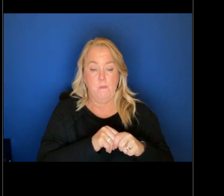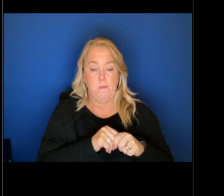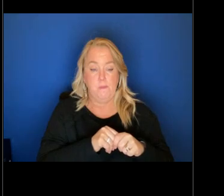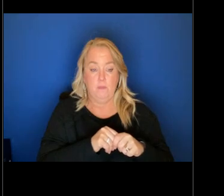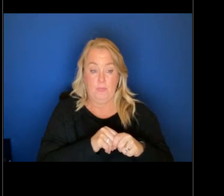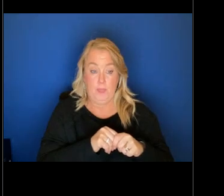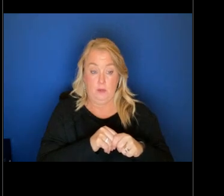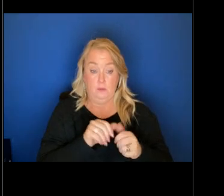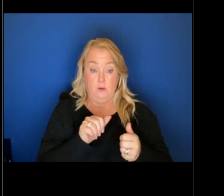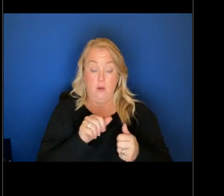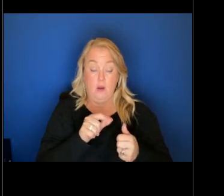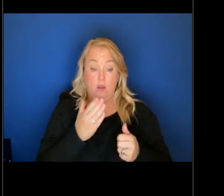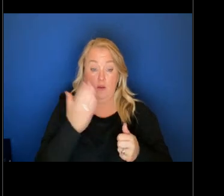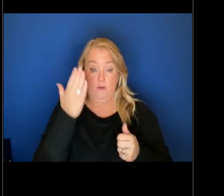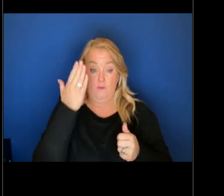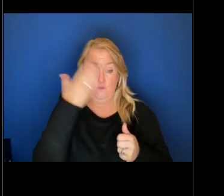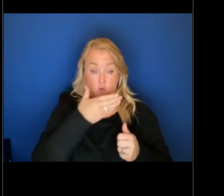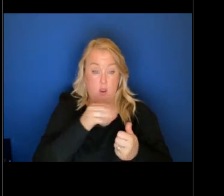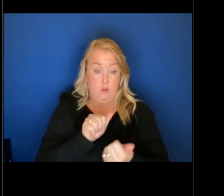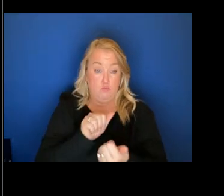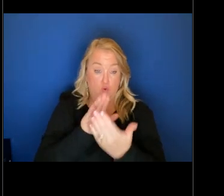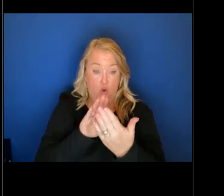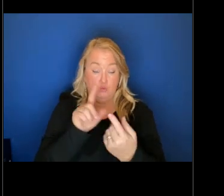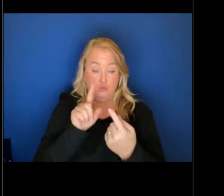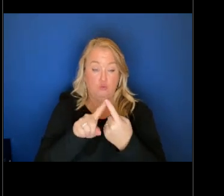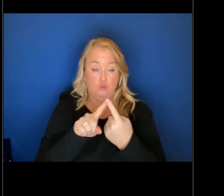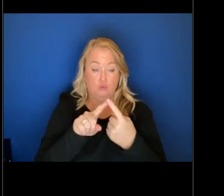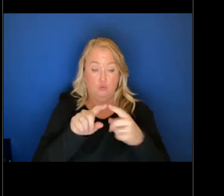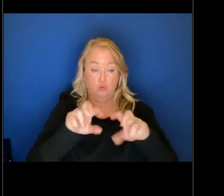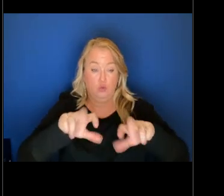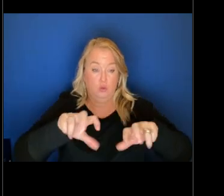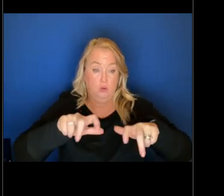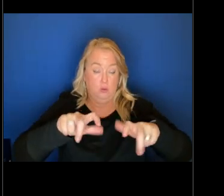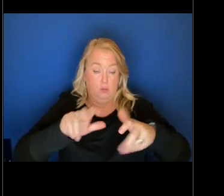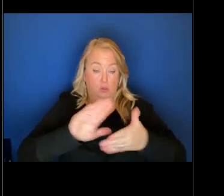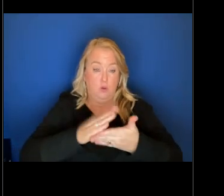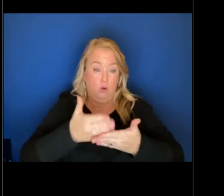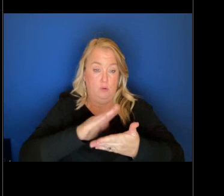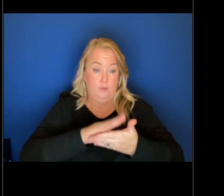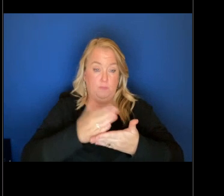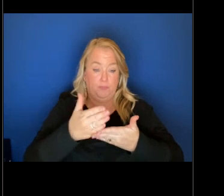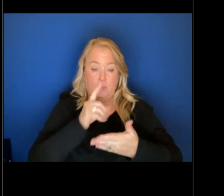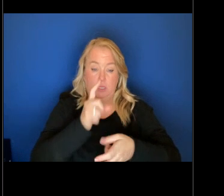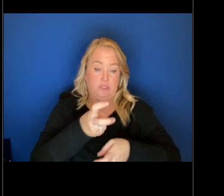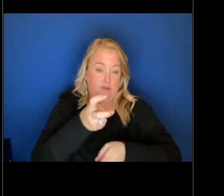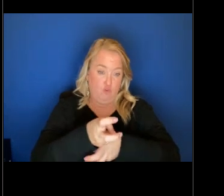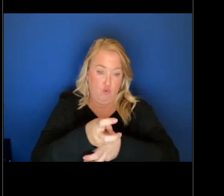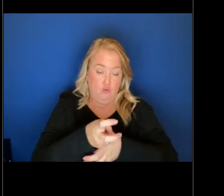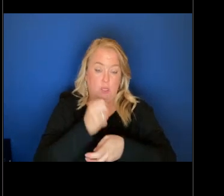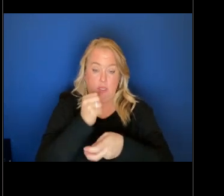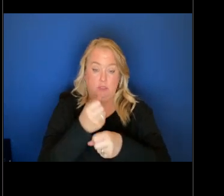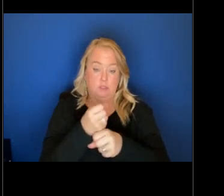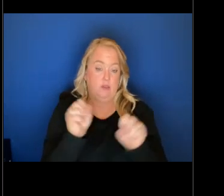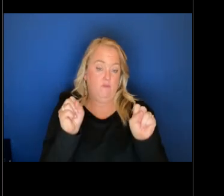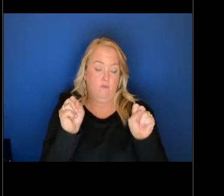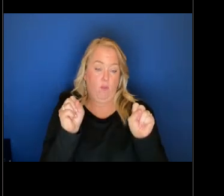A forward approach to ranges and cooktops is difficult and